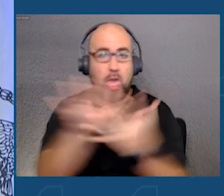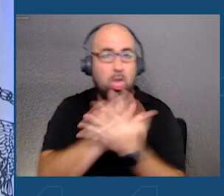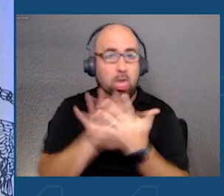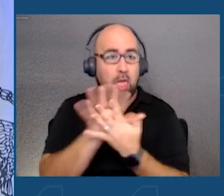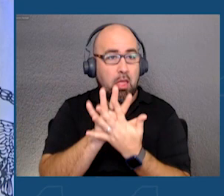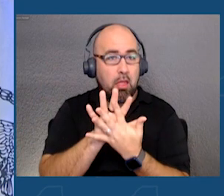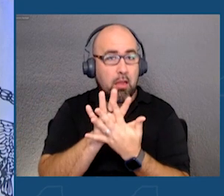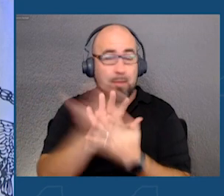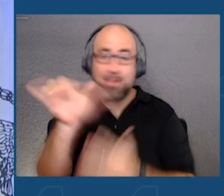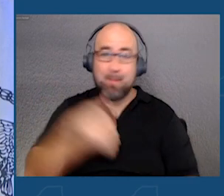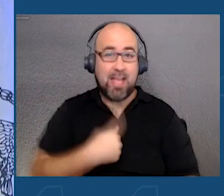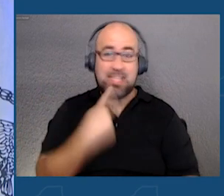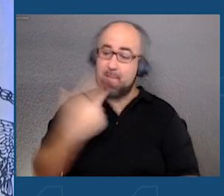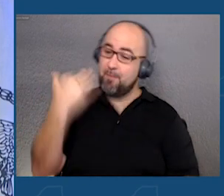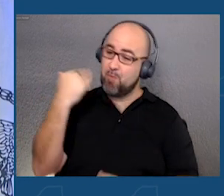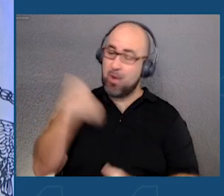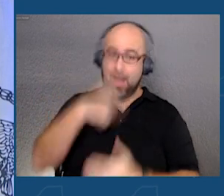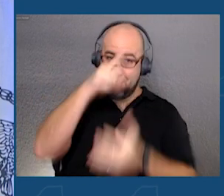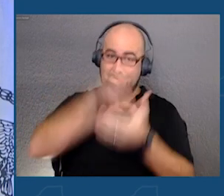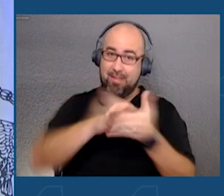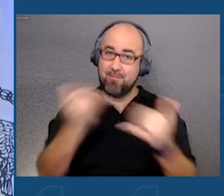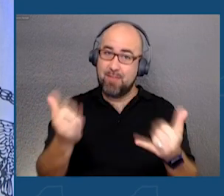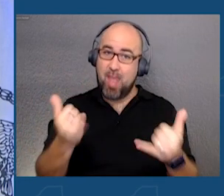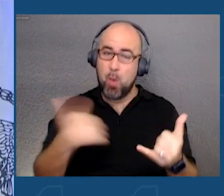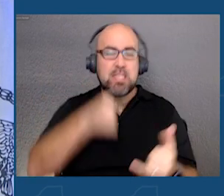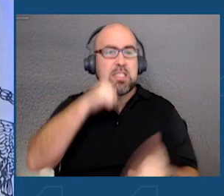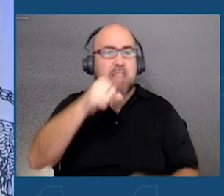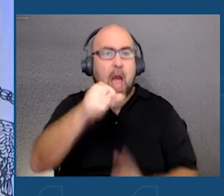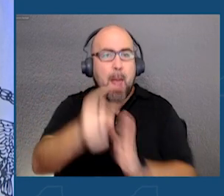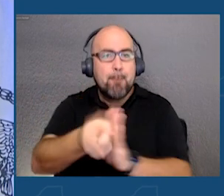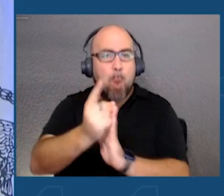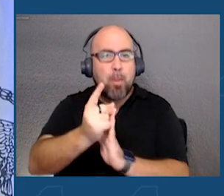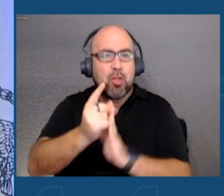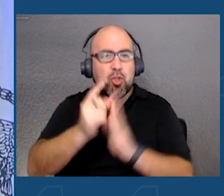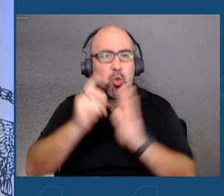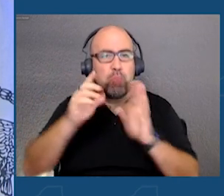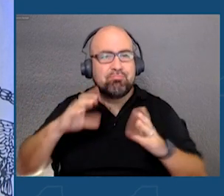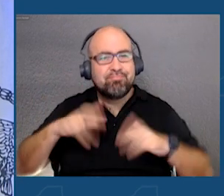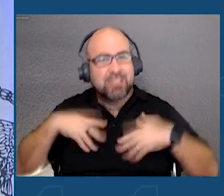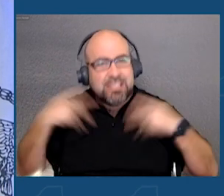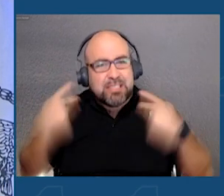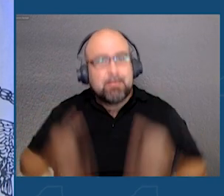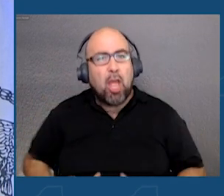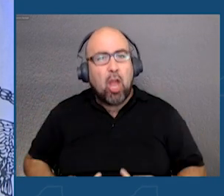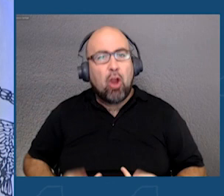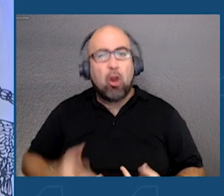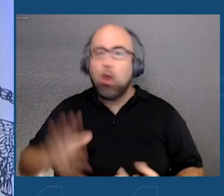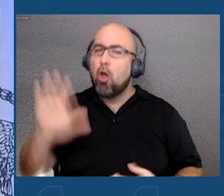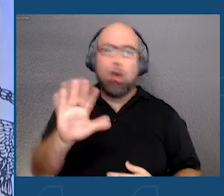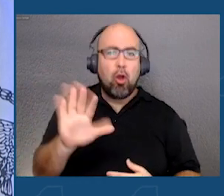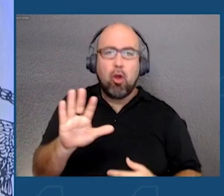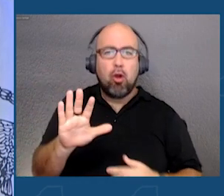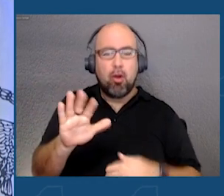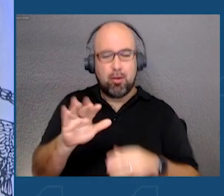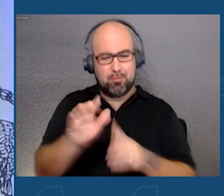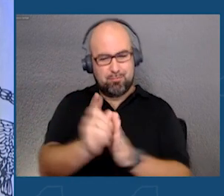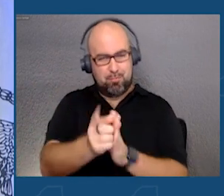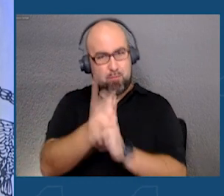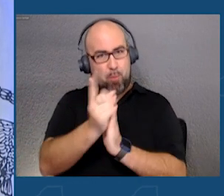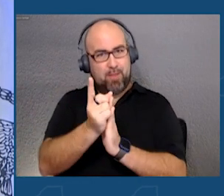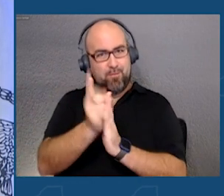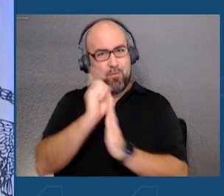still believe this is not a moment to despair. It's a moment of great opportunity. And that